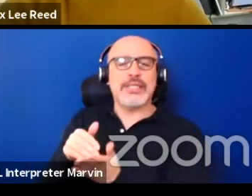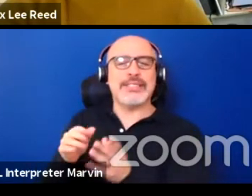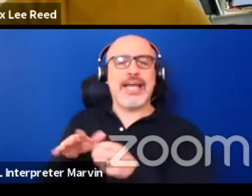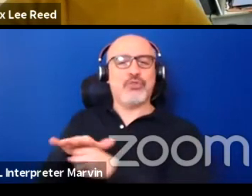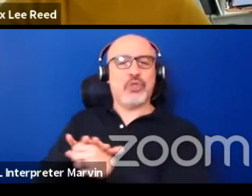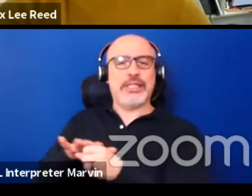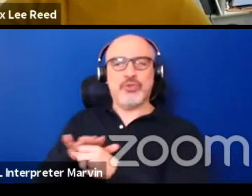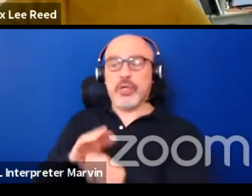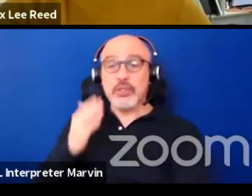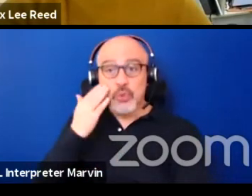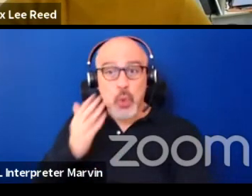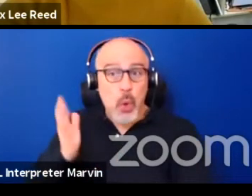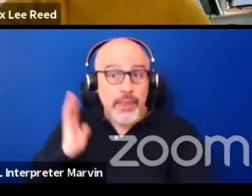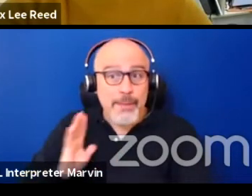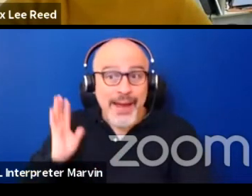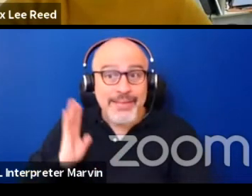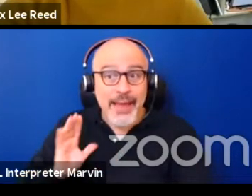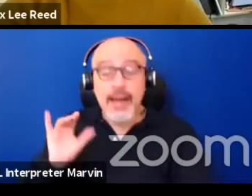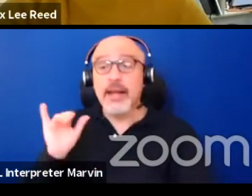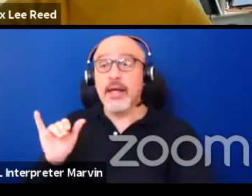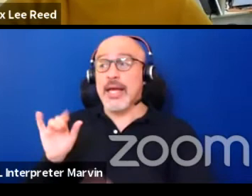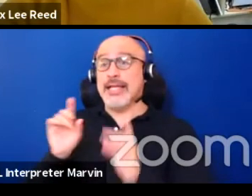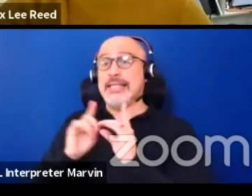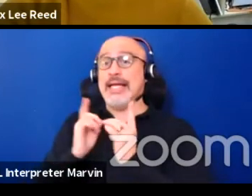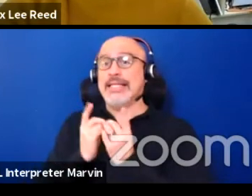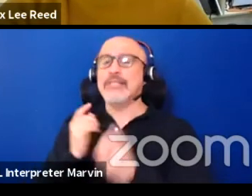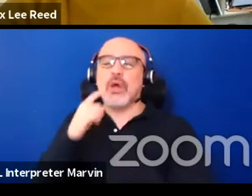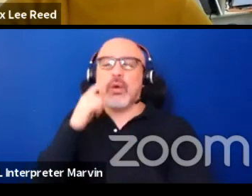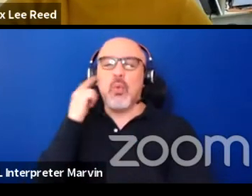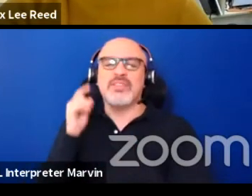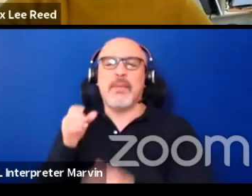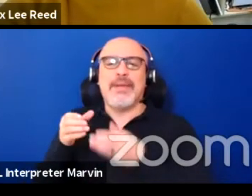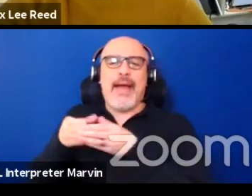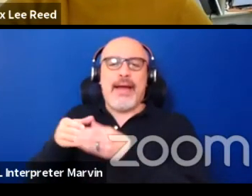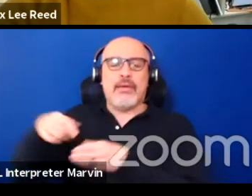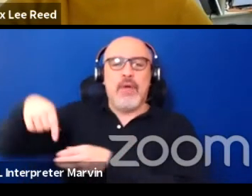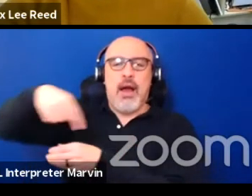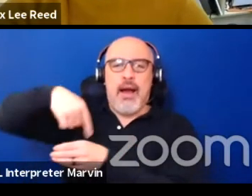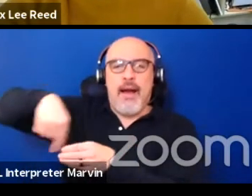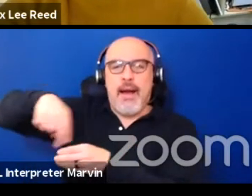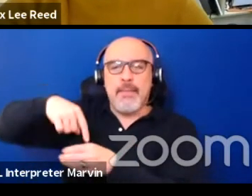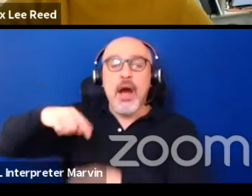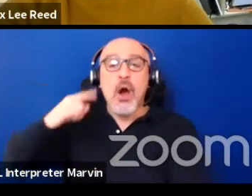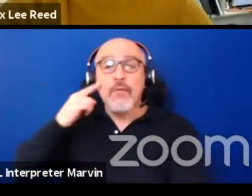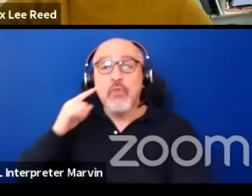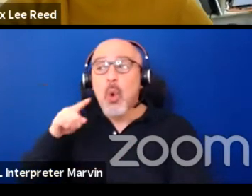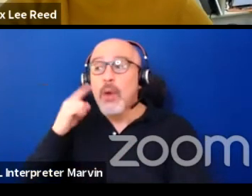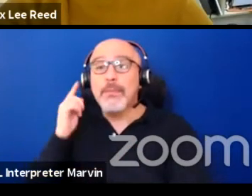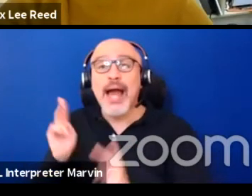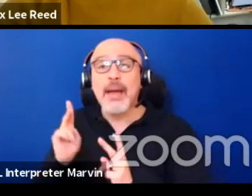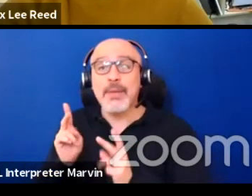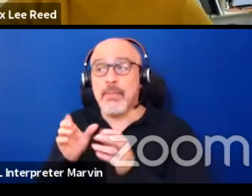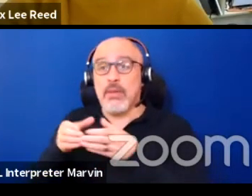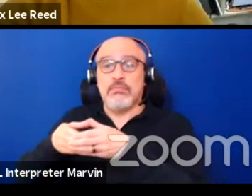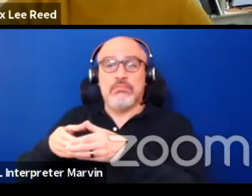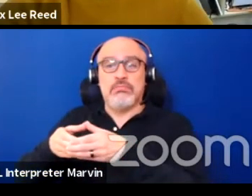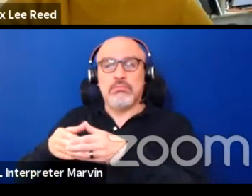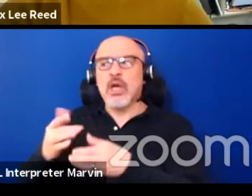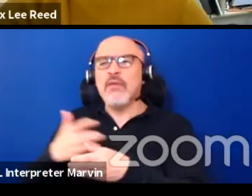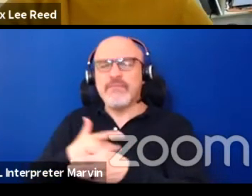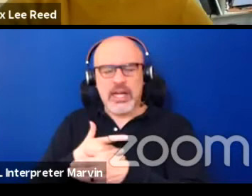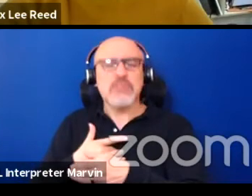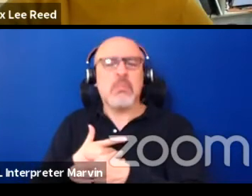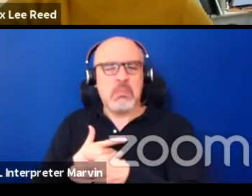the time, the Central District was the Black hub for Black people, and felt as though we